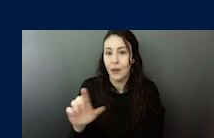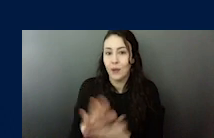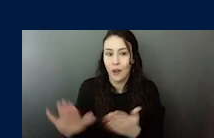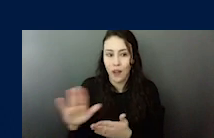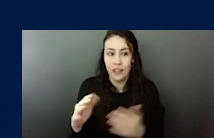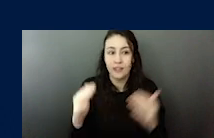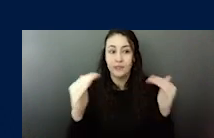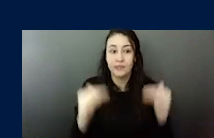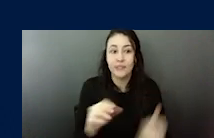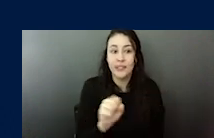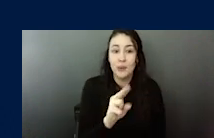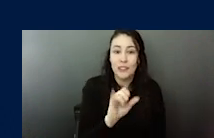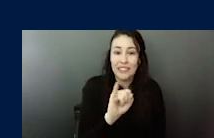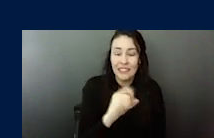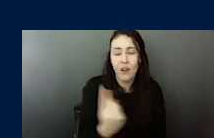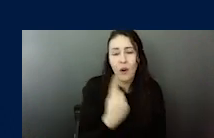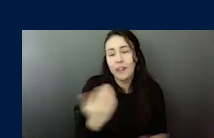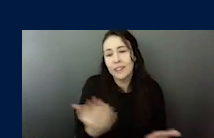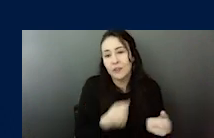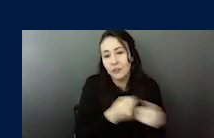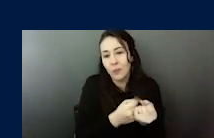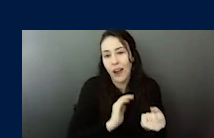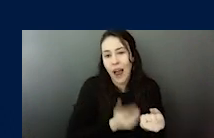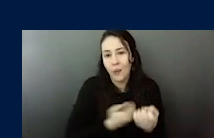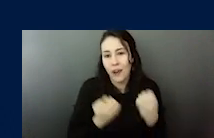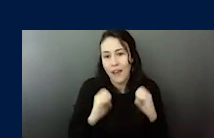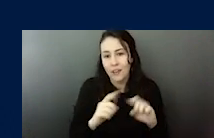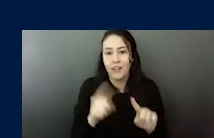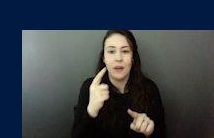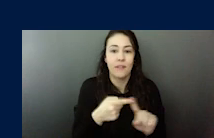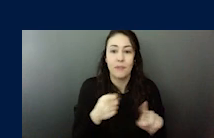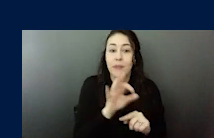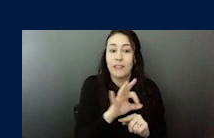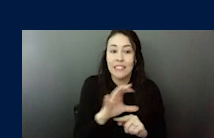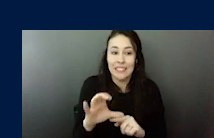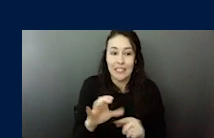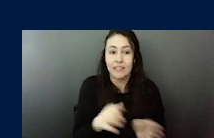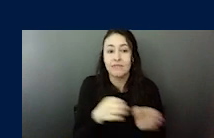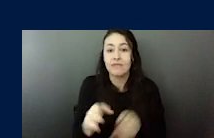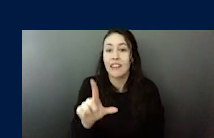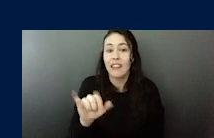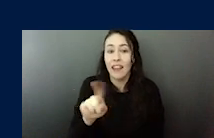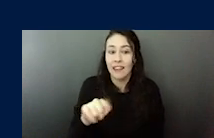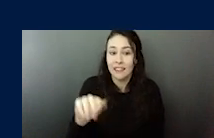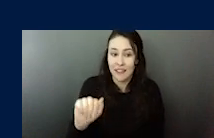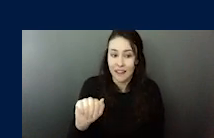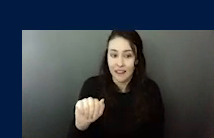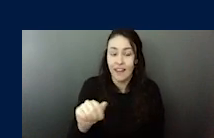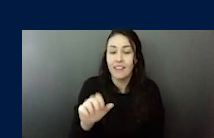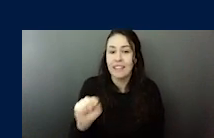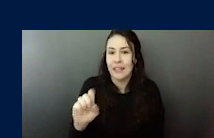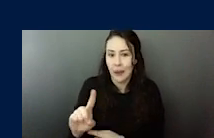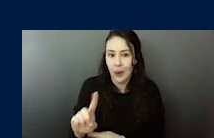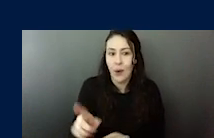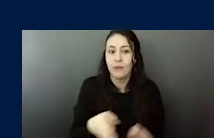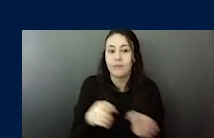who is always here to support all of the efforts that we do from Fresno City College, Liza Rabanovich from San Diego Mesa College, myself from